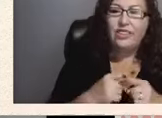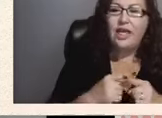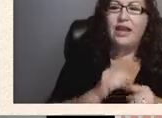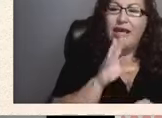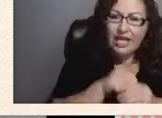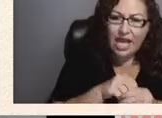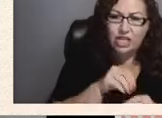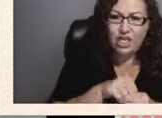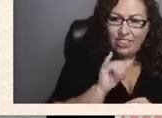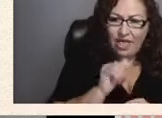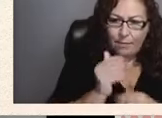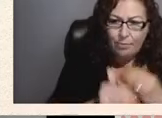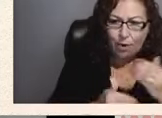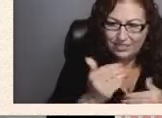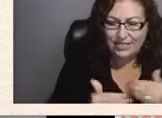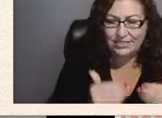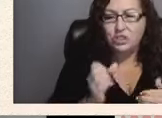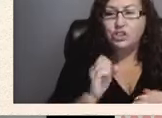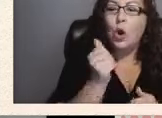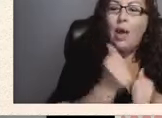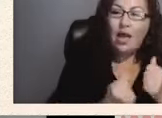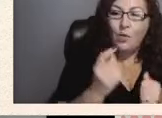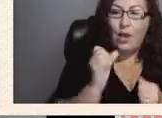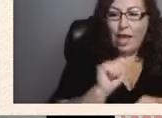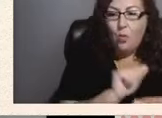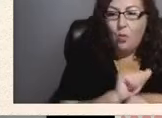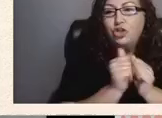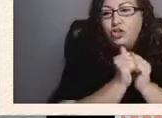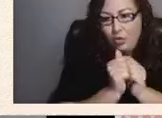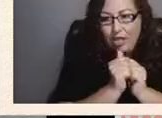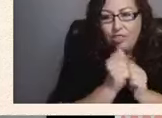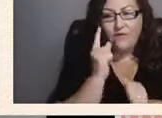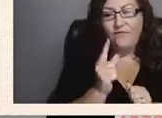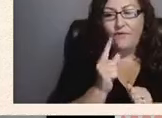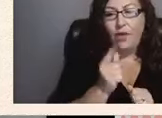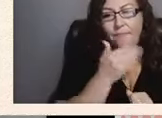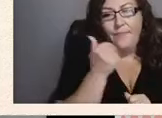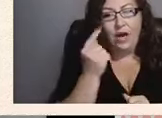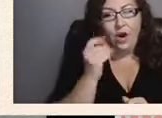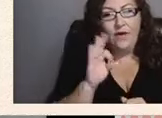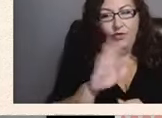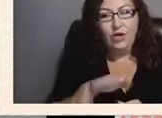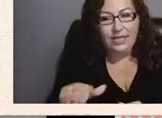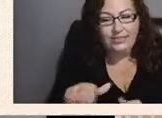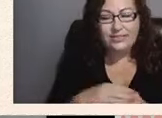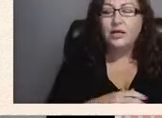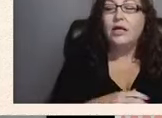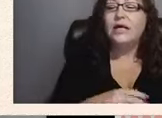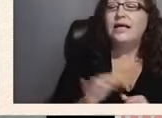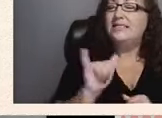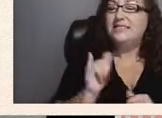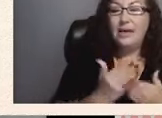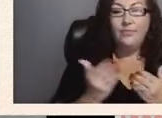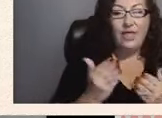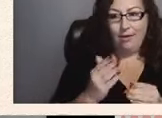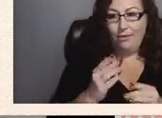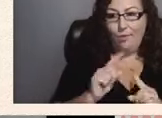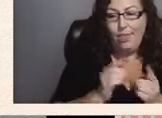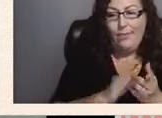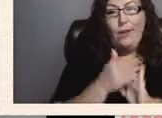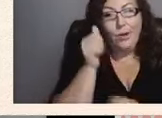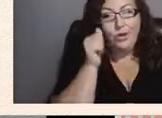process so that everybody can work together for the betterment of your kids. Same thing up into adulthood and dealing with